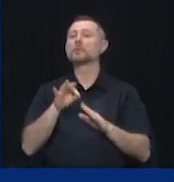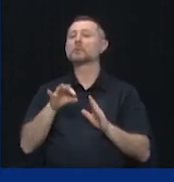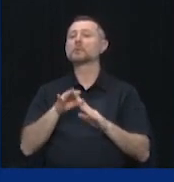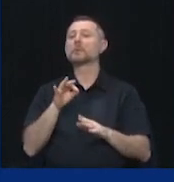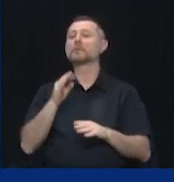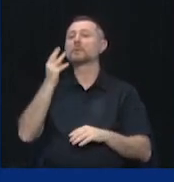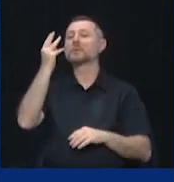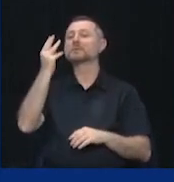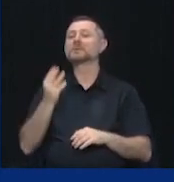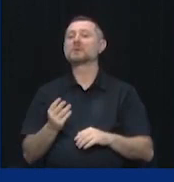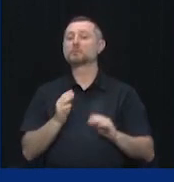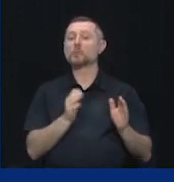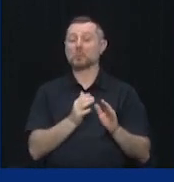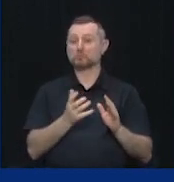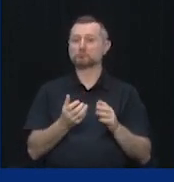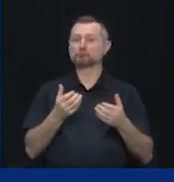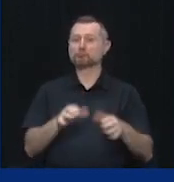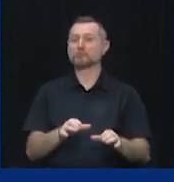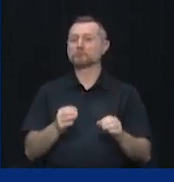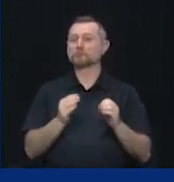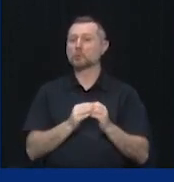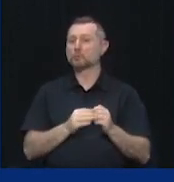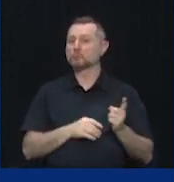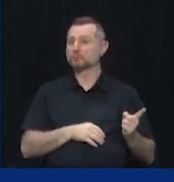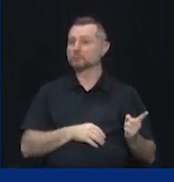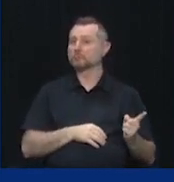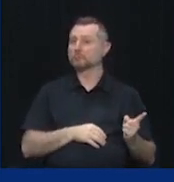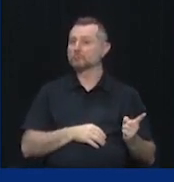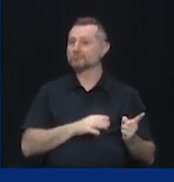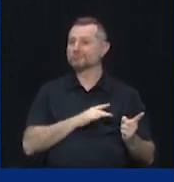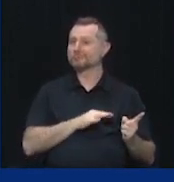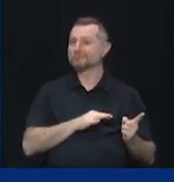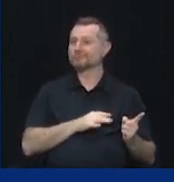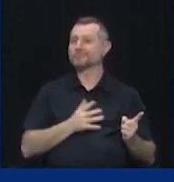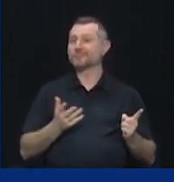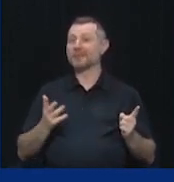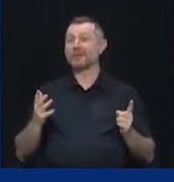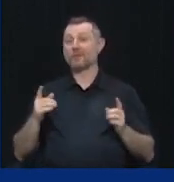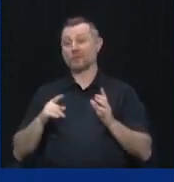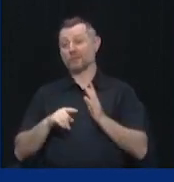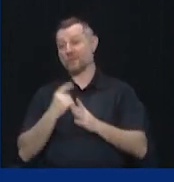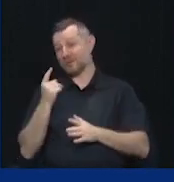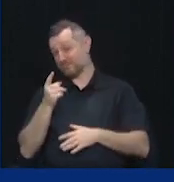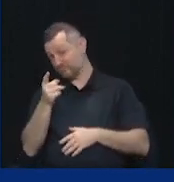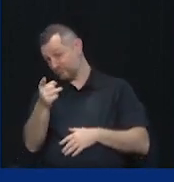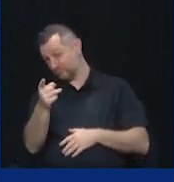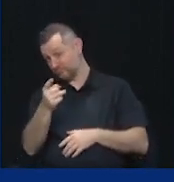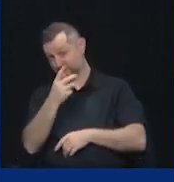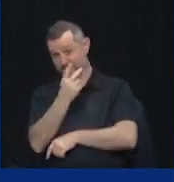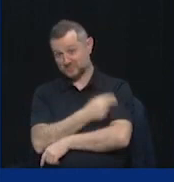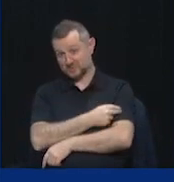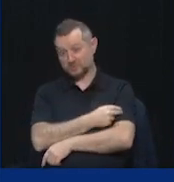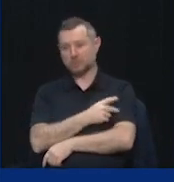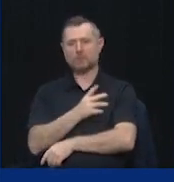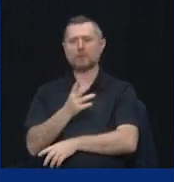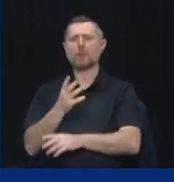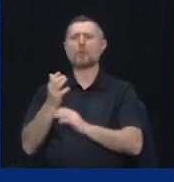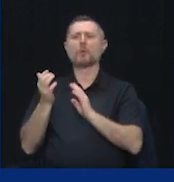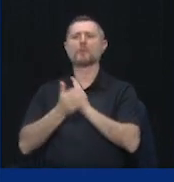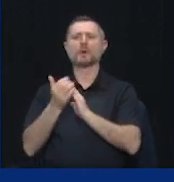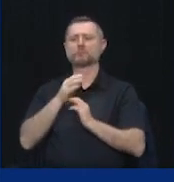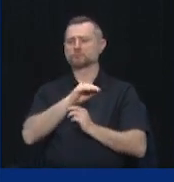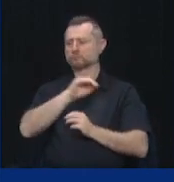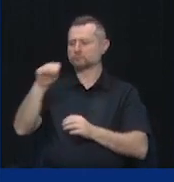not just those people who get it that week. Once you get the vaccine, you go into the pool. But if you get